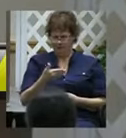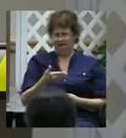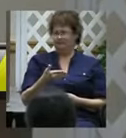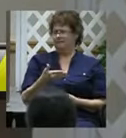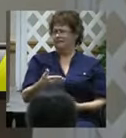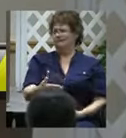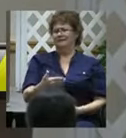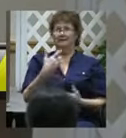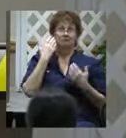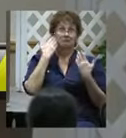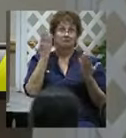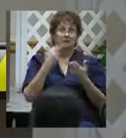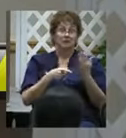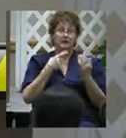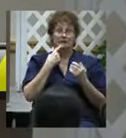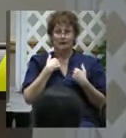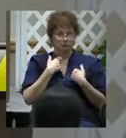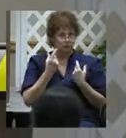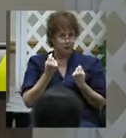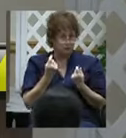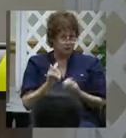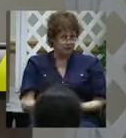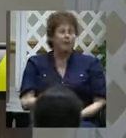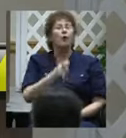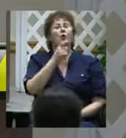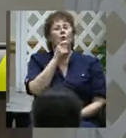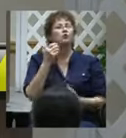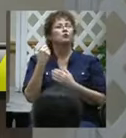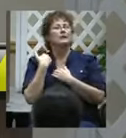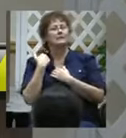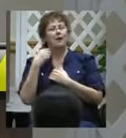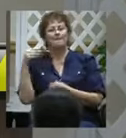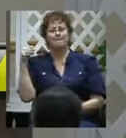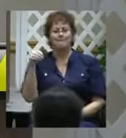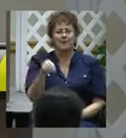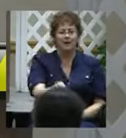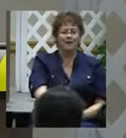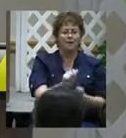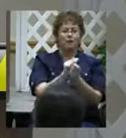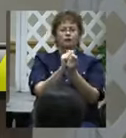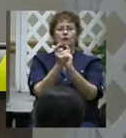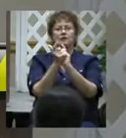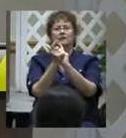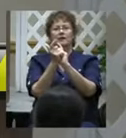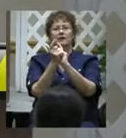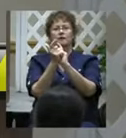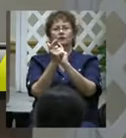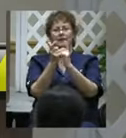know what it says. Who's responsible for paying for the translation of that document so they can meaningfully access the services